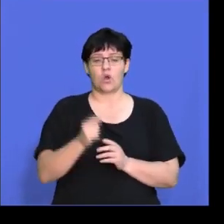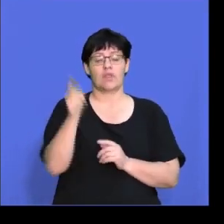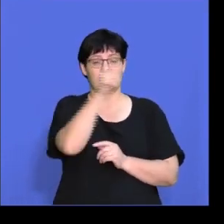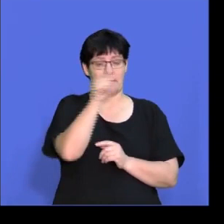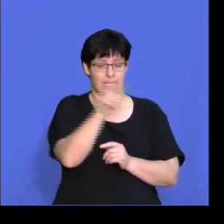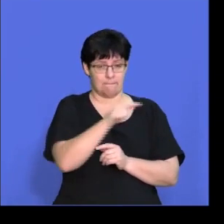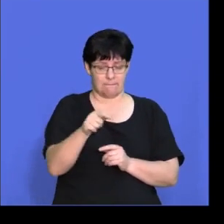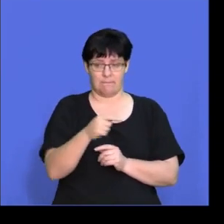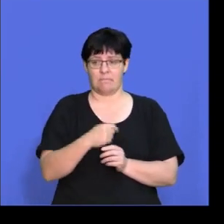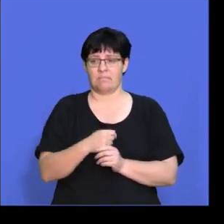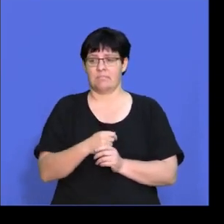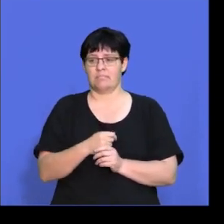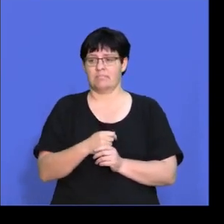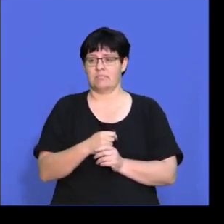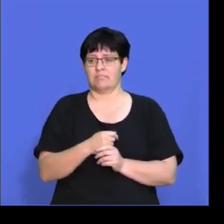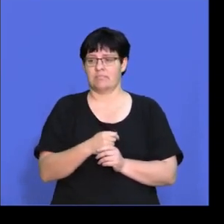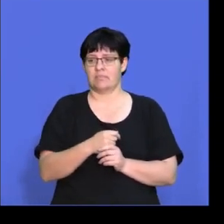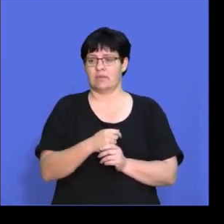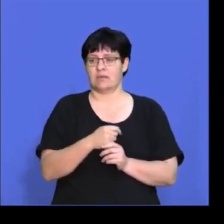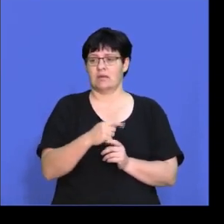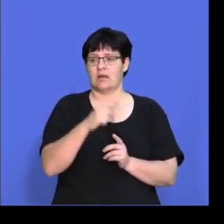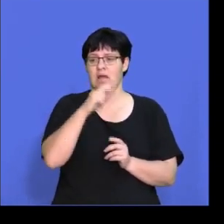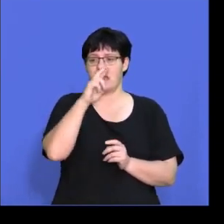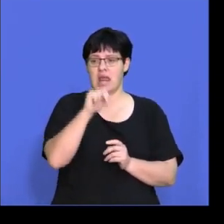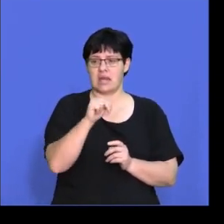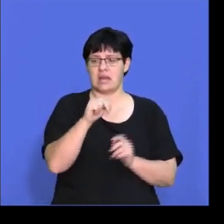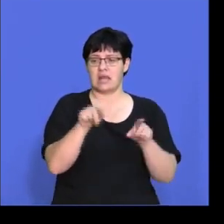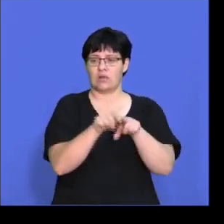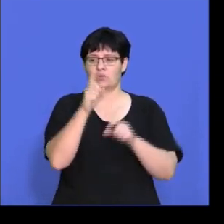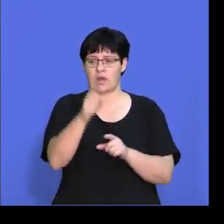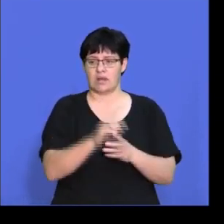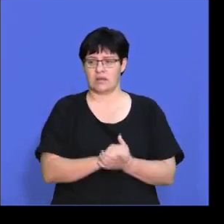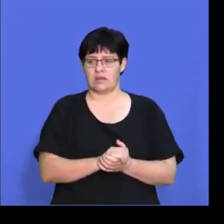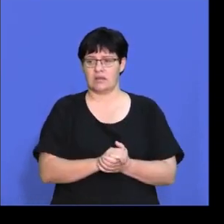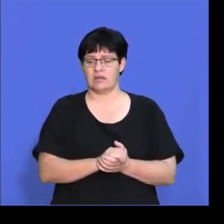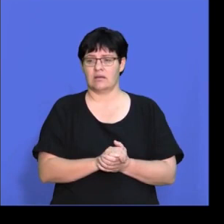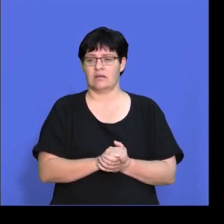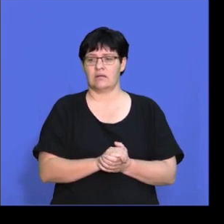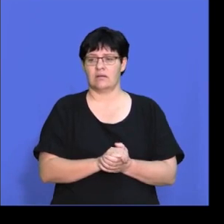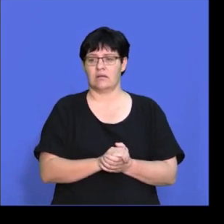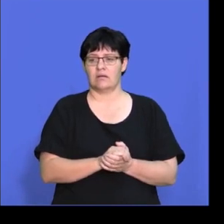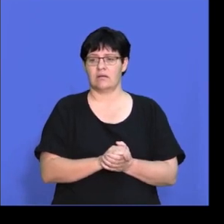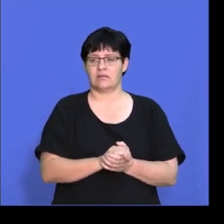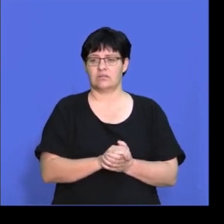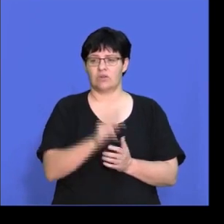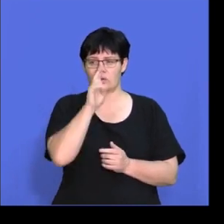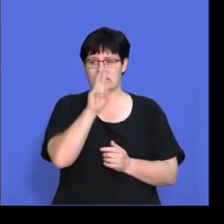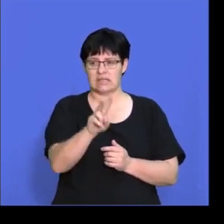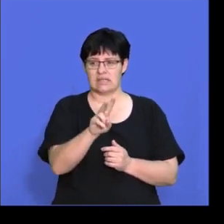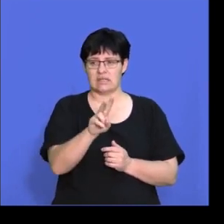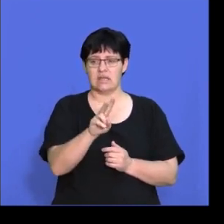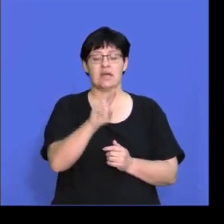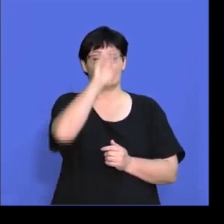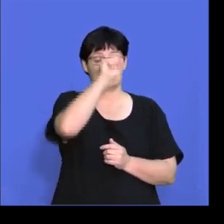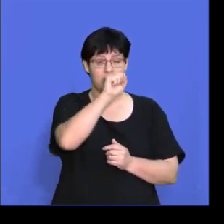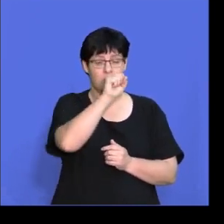as n equals 1 all the way up to 5,000 of n. So we can